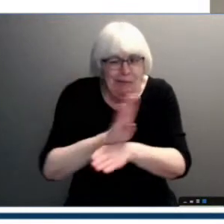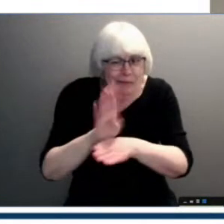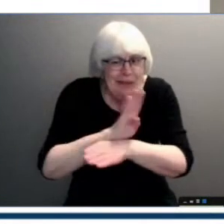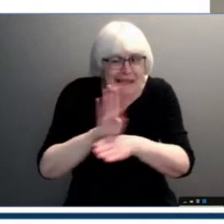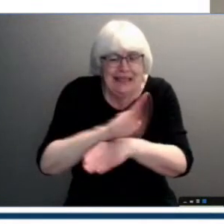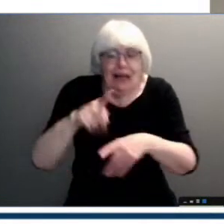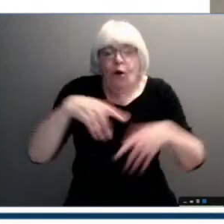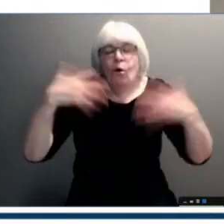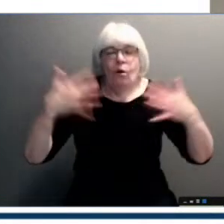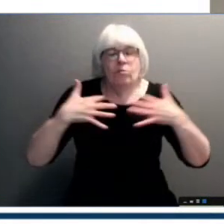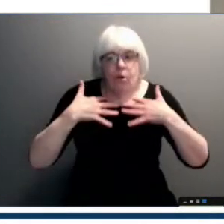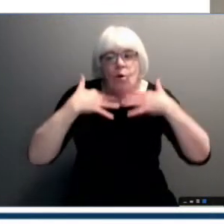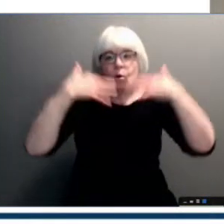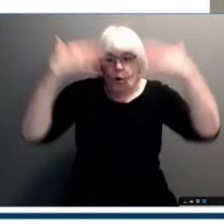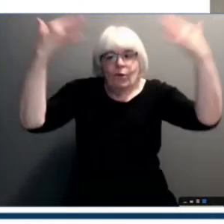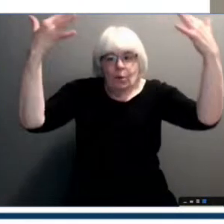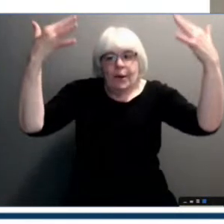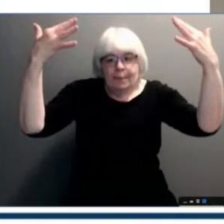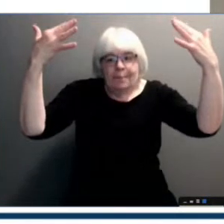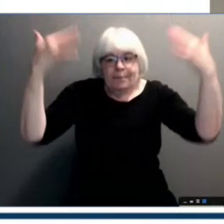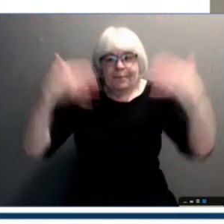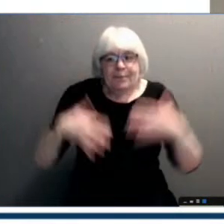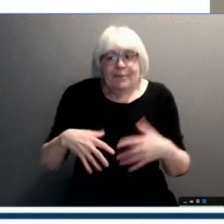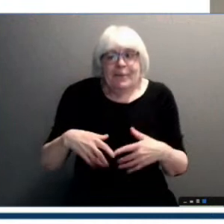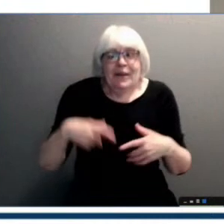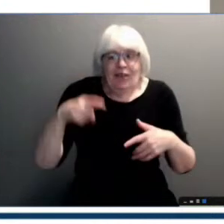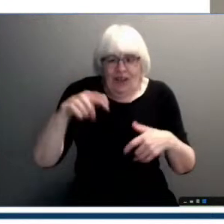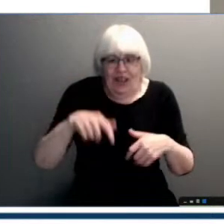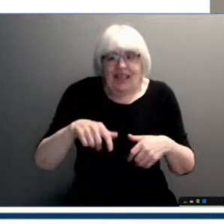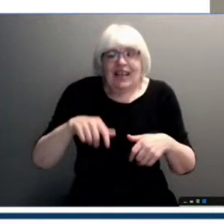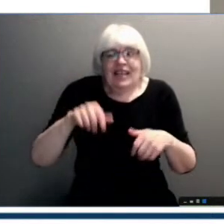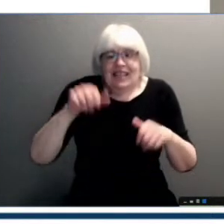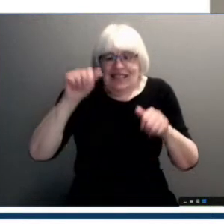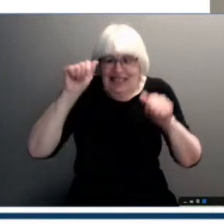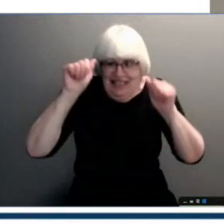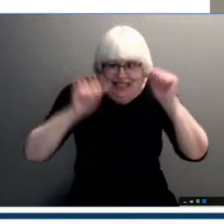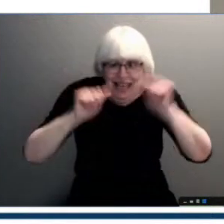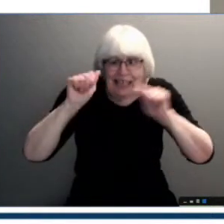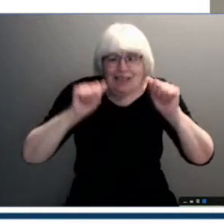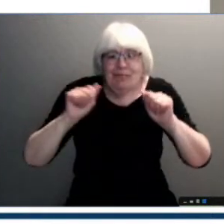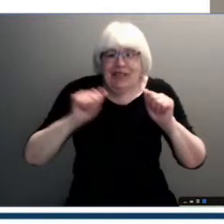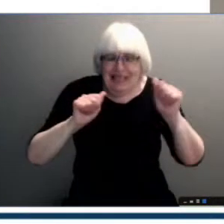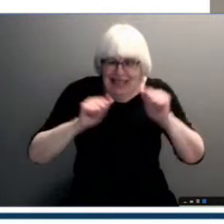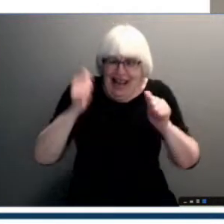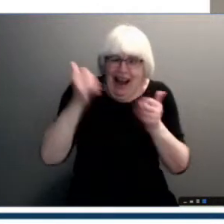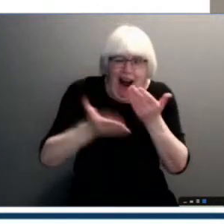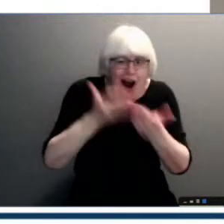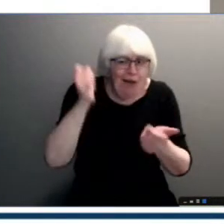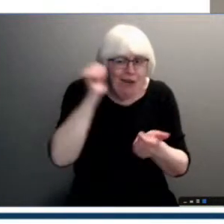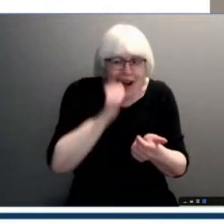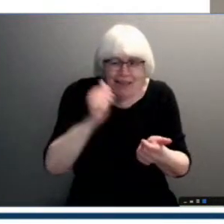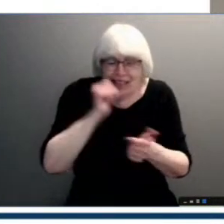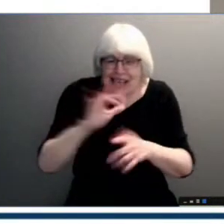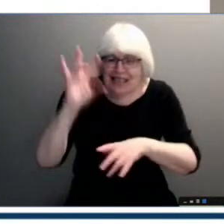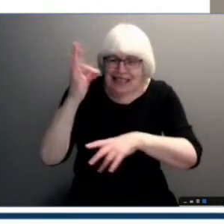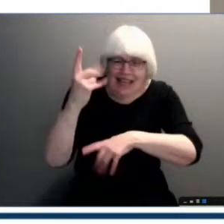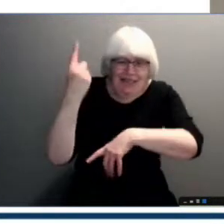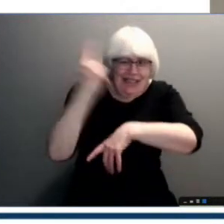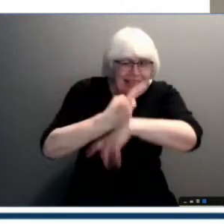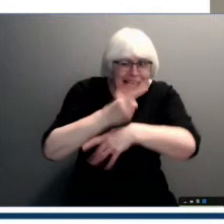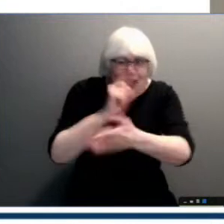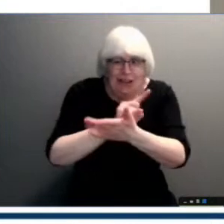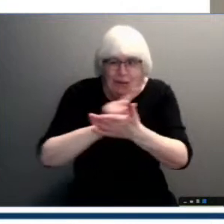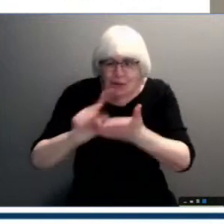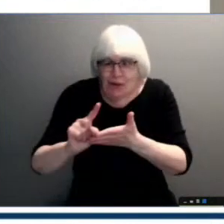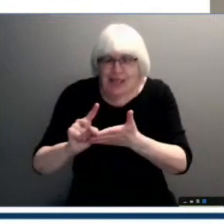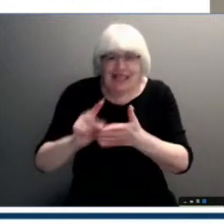centers are again running 7 days a week, and the lab has suspended some other types of routine testing. It's still not enough. We are